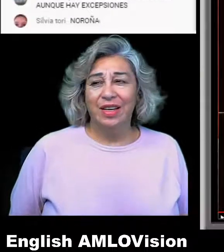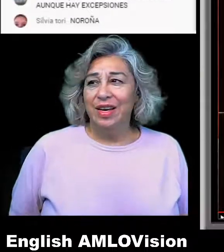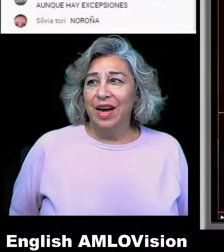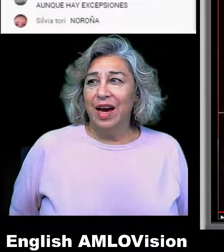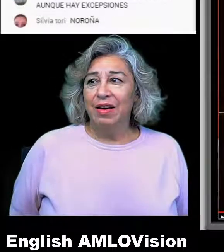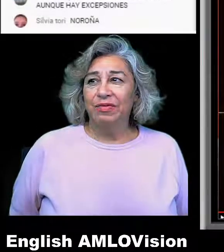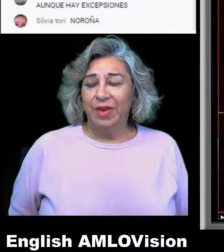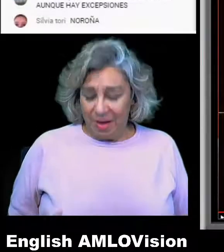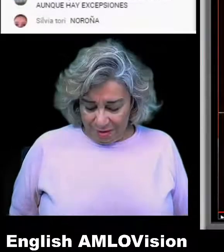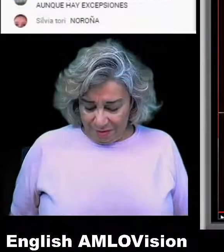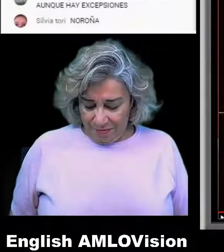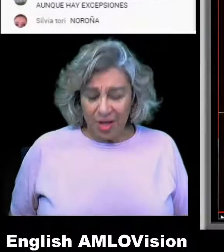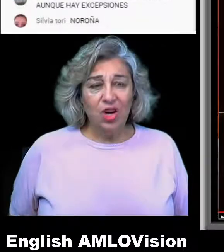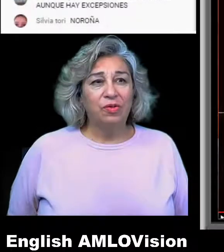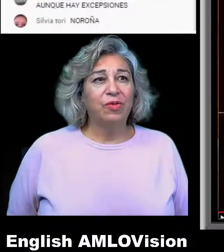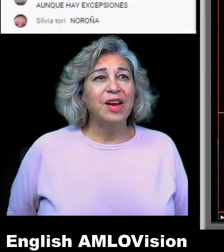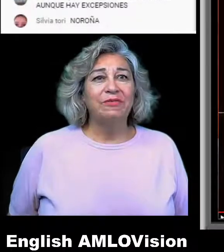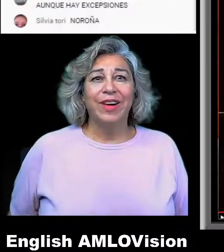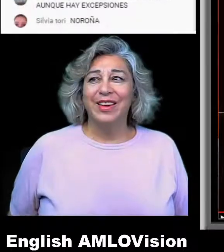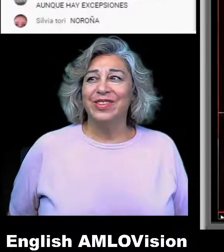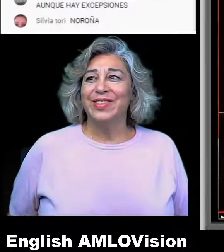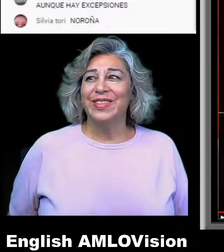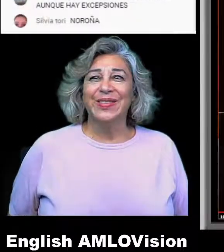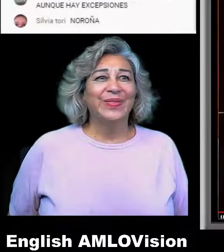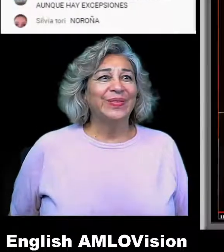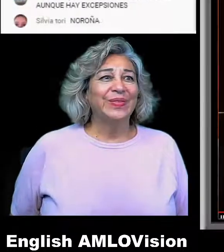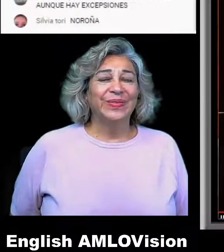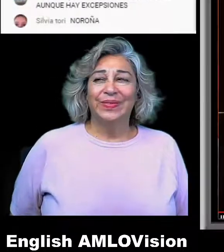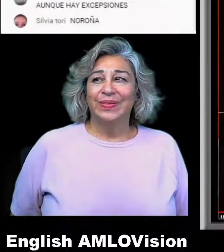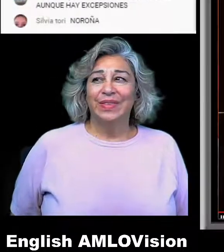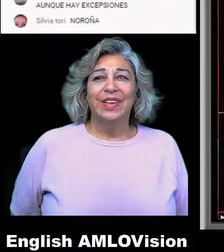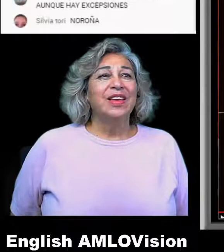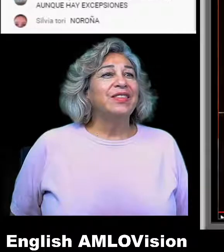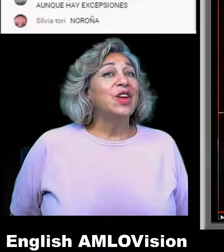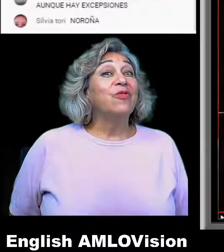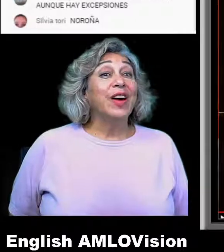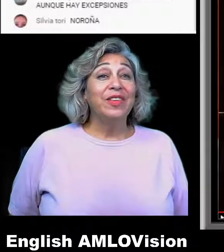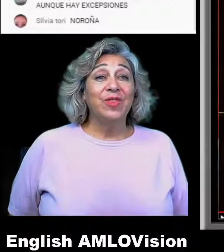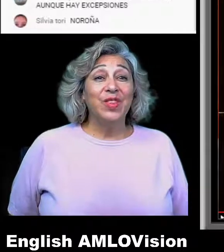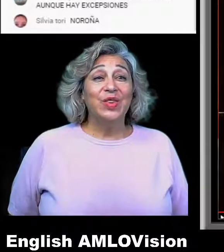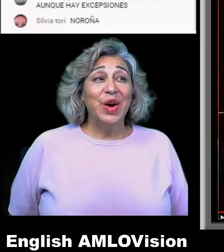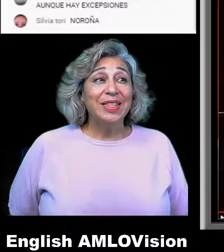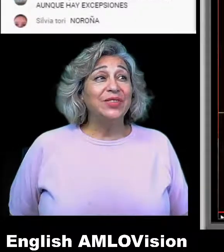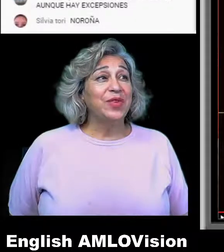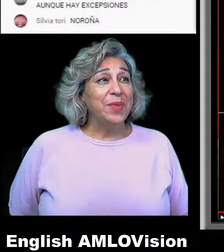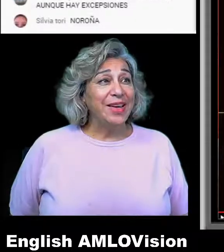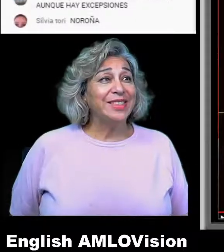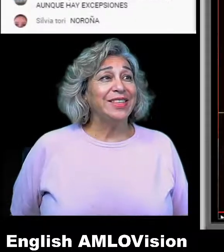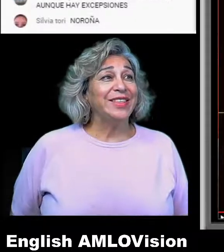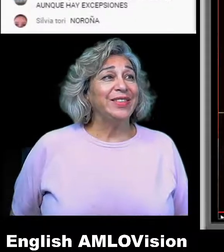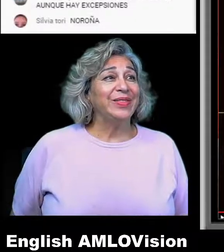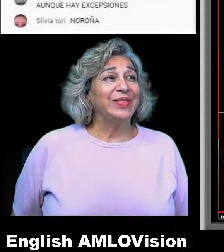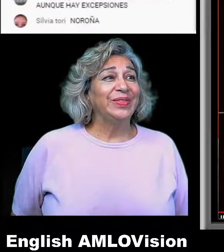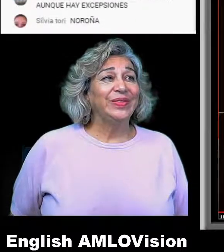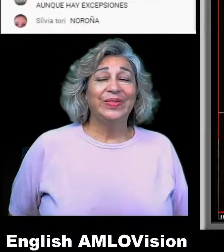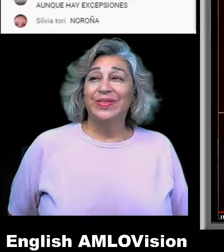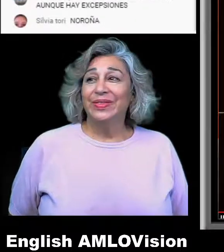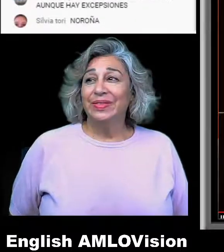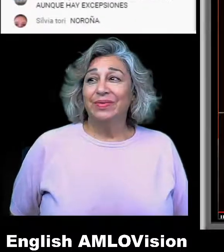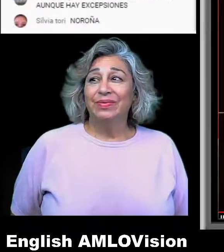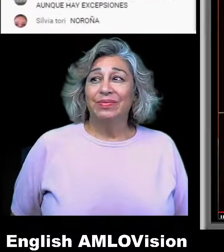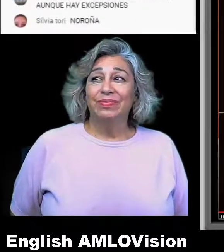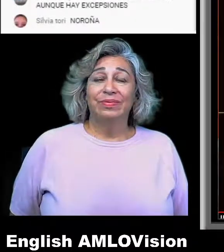coalition of, freedom fighters transformación. that are fighting for the transformation.